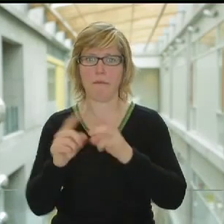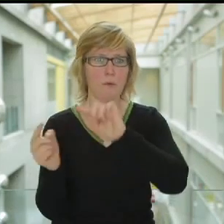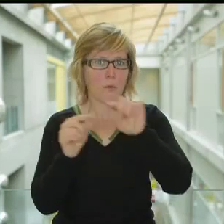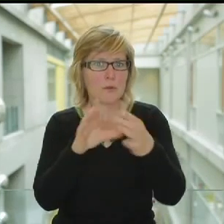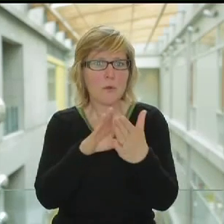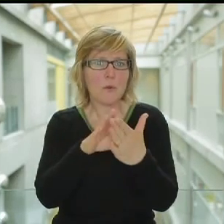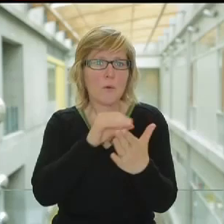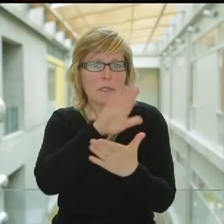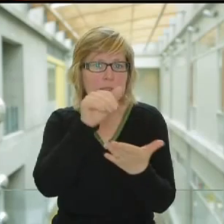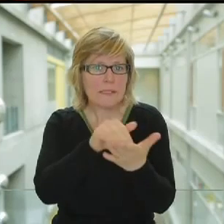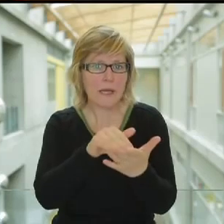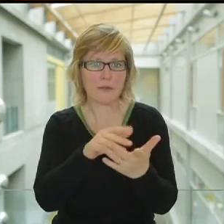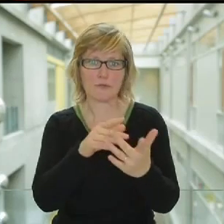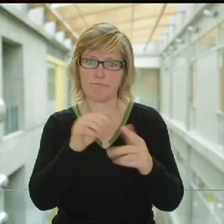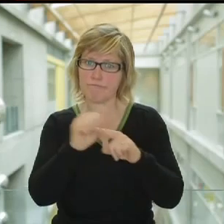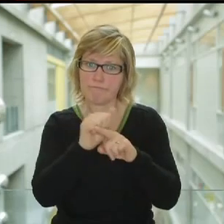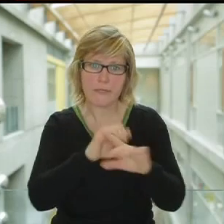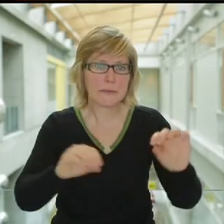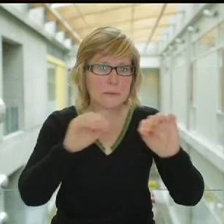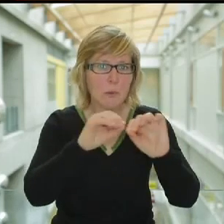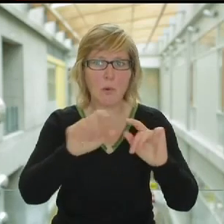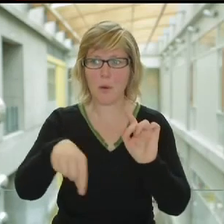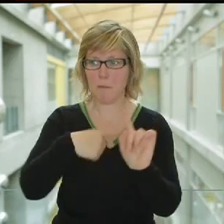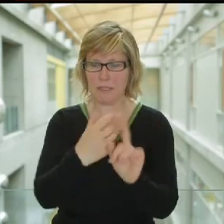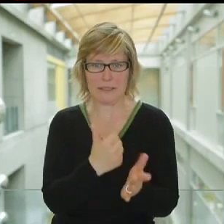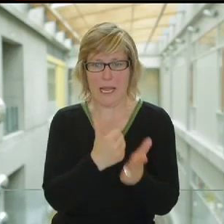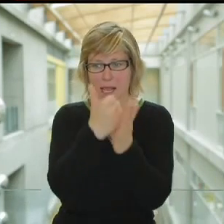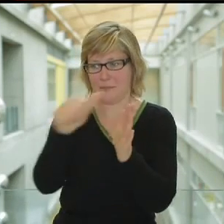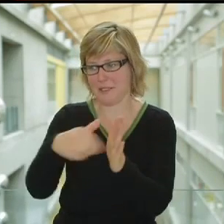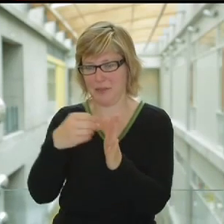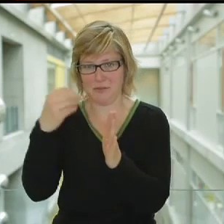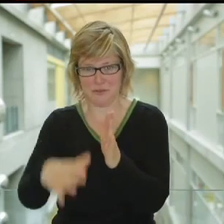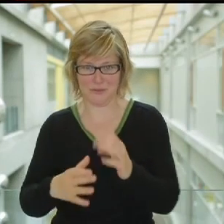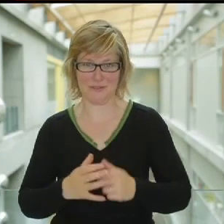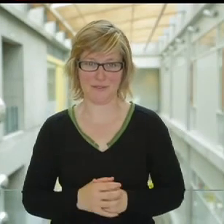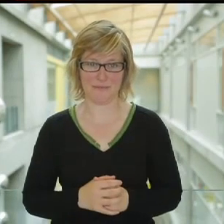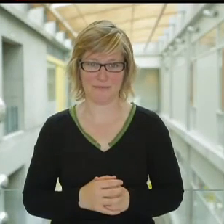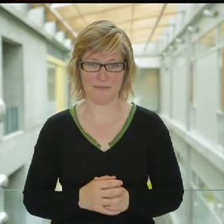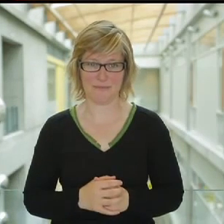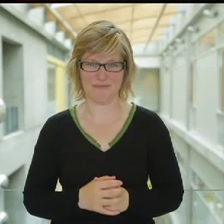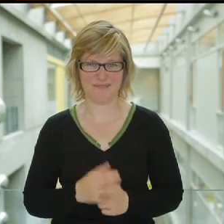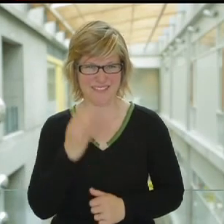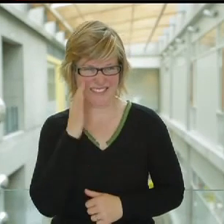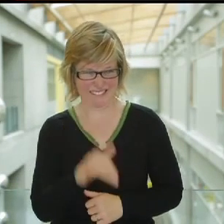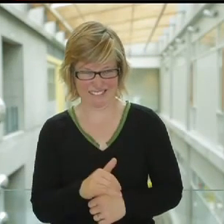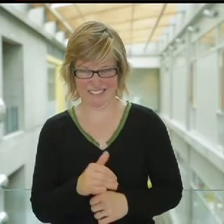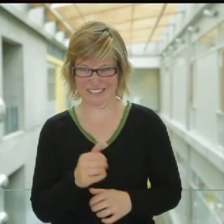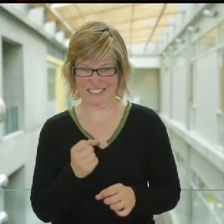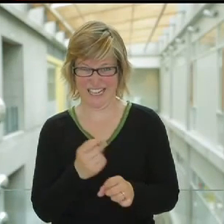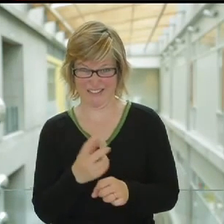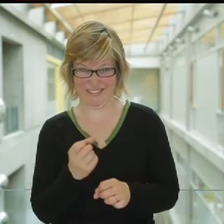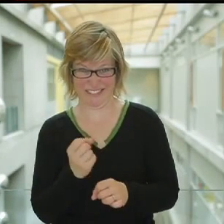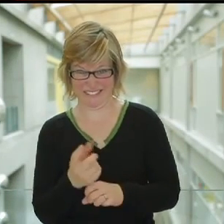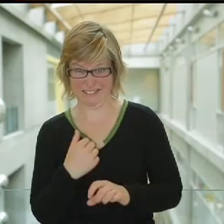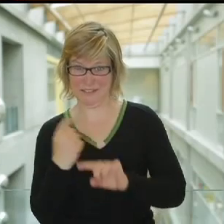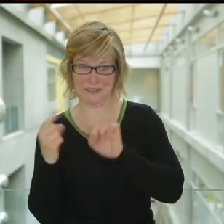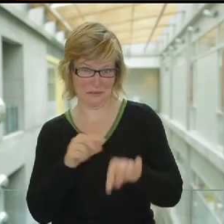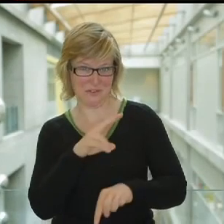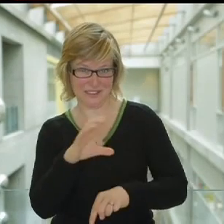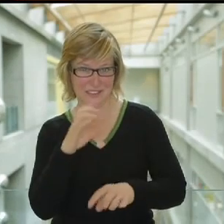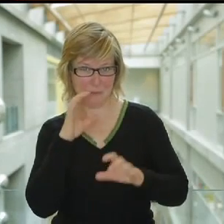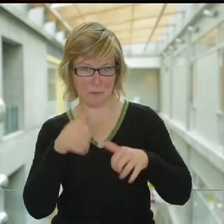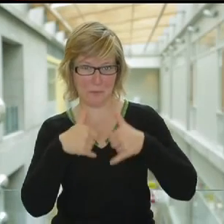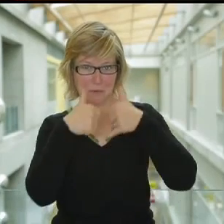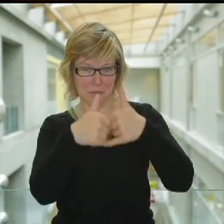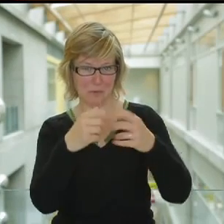wonderful quality. Each year that I head out to VCC for the ceremonies, I meet a student